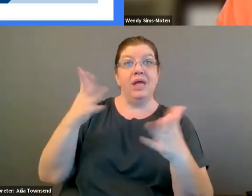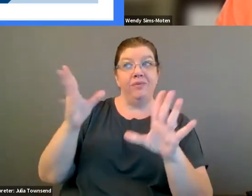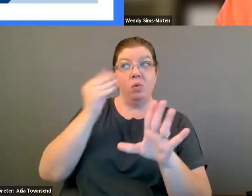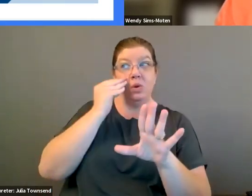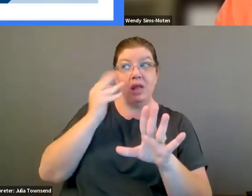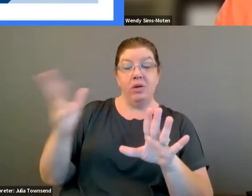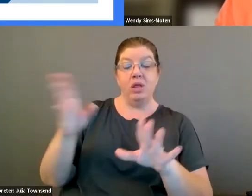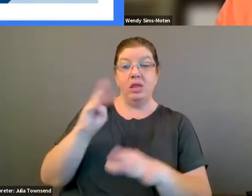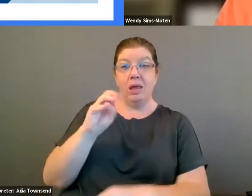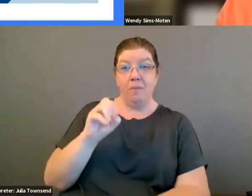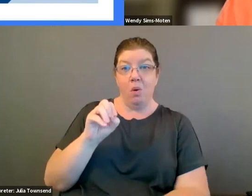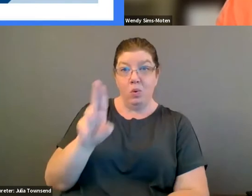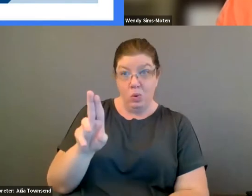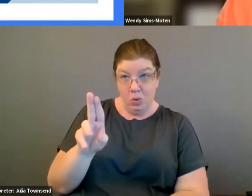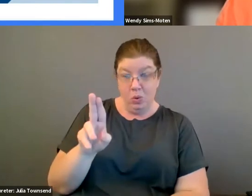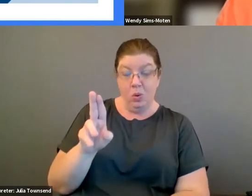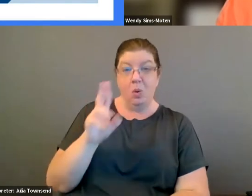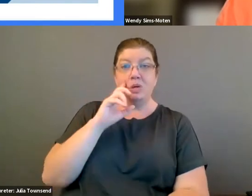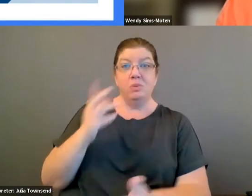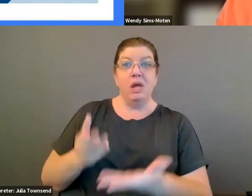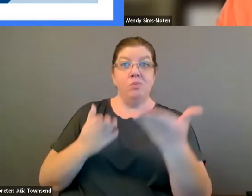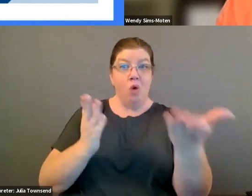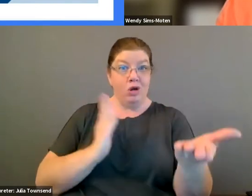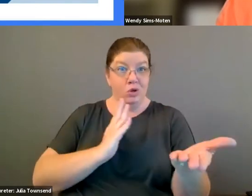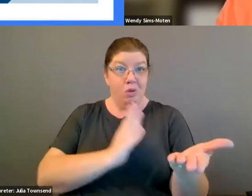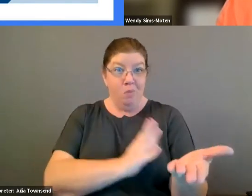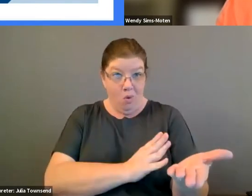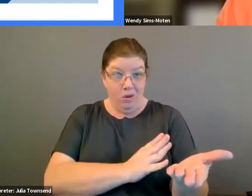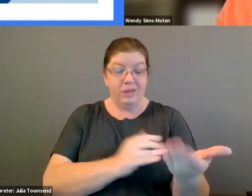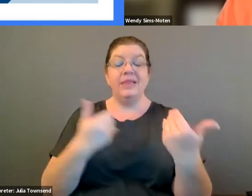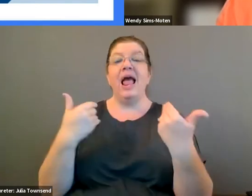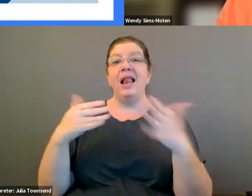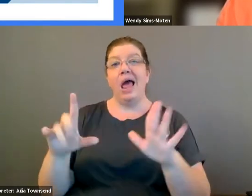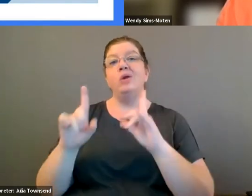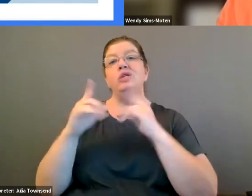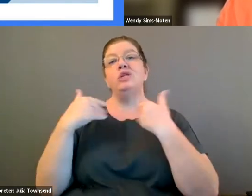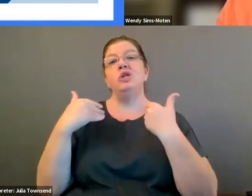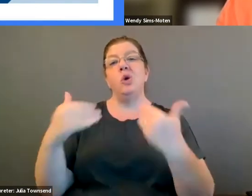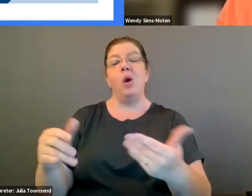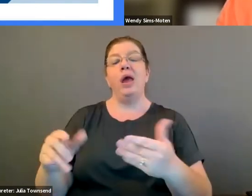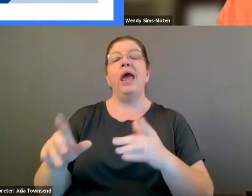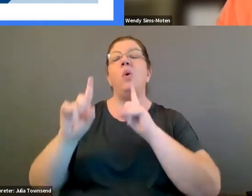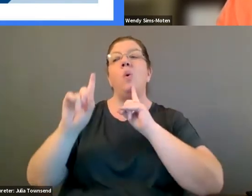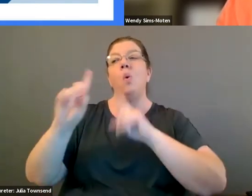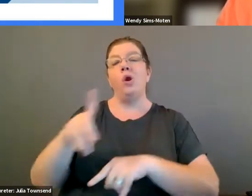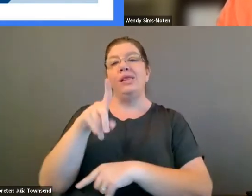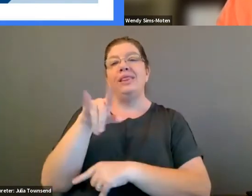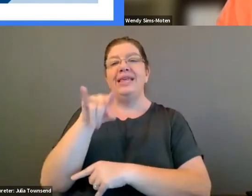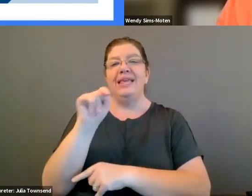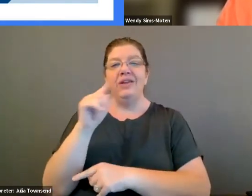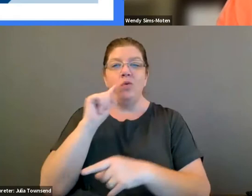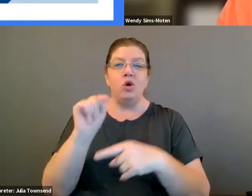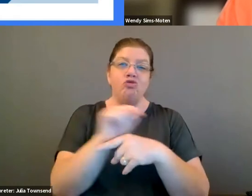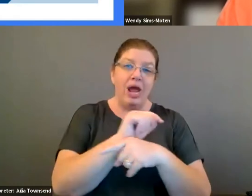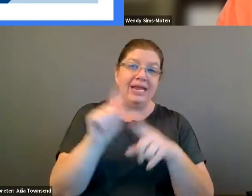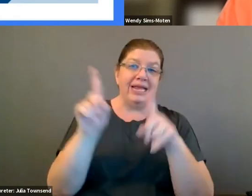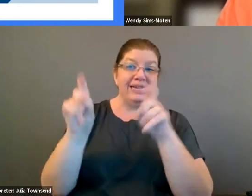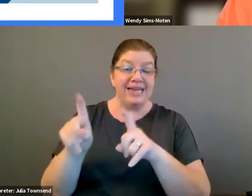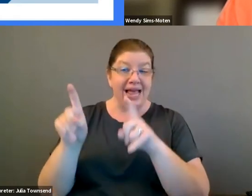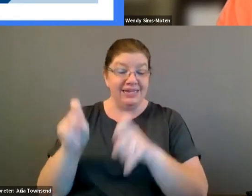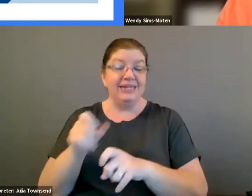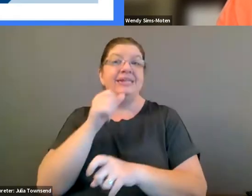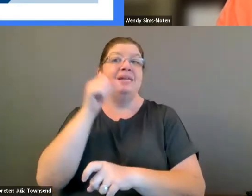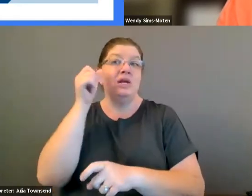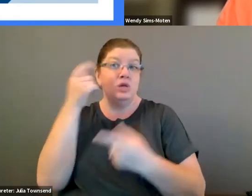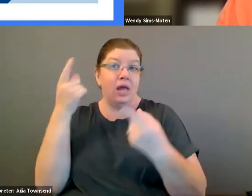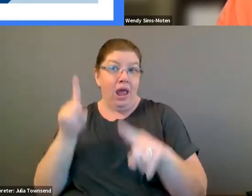the MOU was being brought to the board, to order our training kits and tests, so those were ordered yesterday. Once we